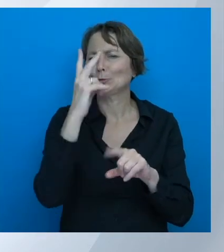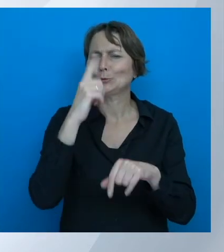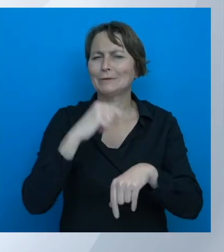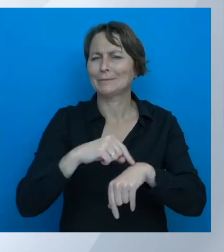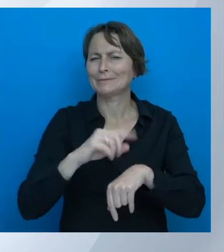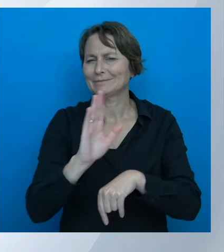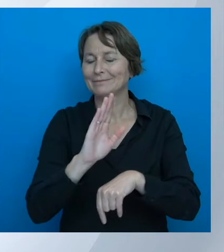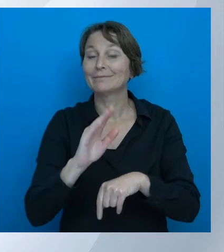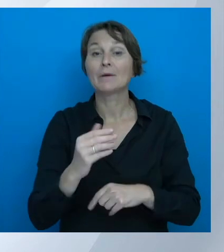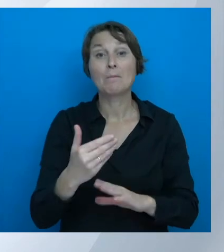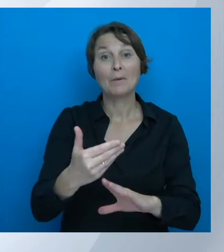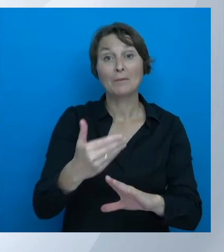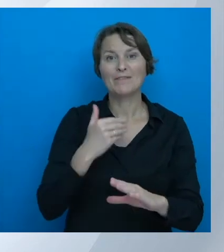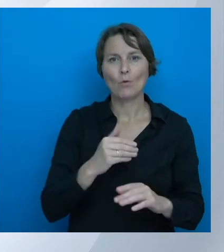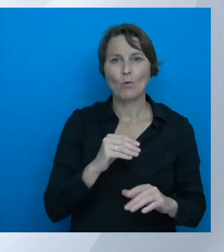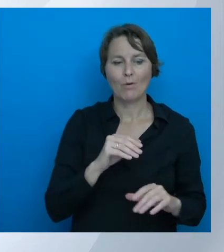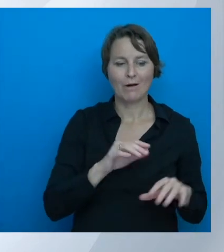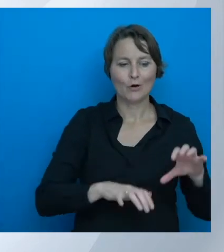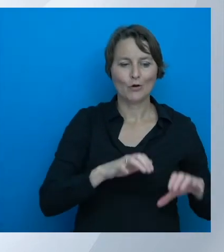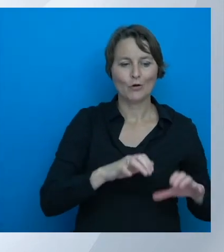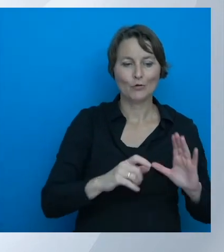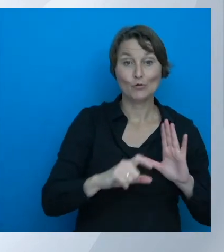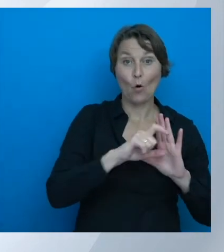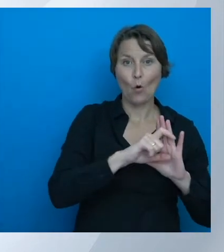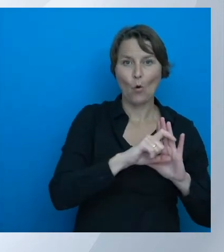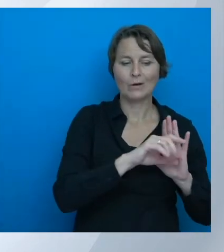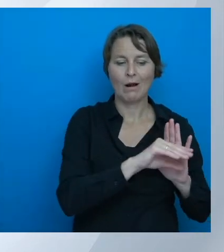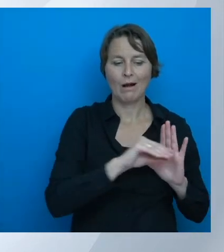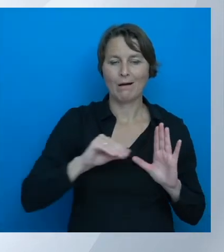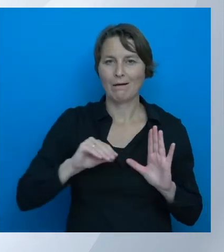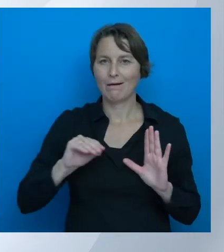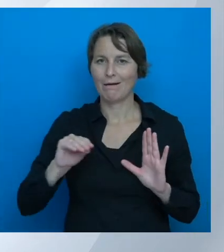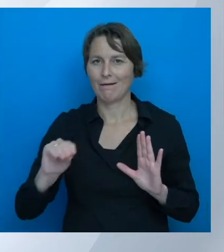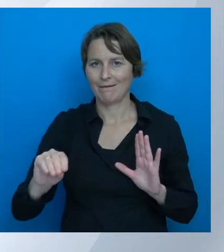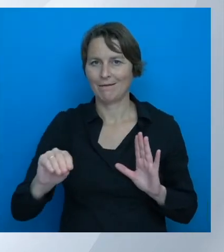signup API. So I want my table access and my models.